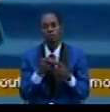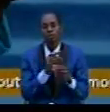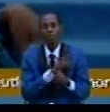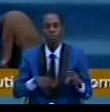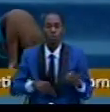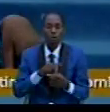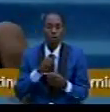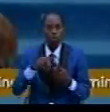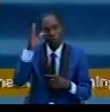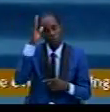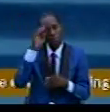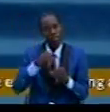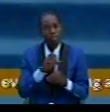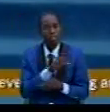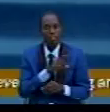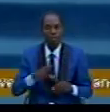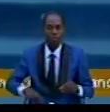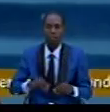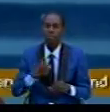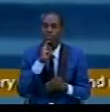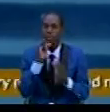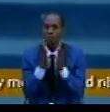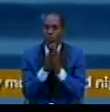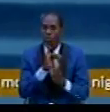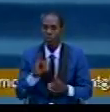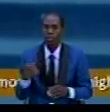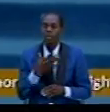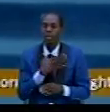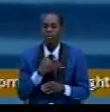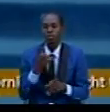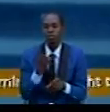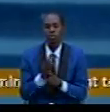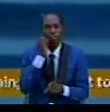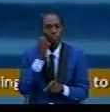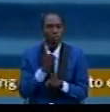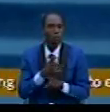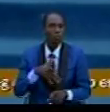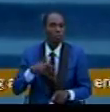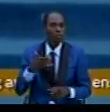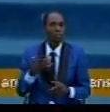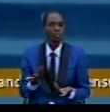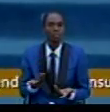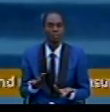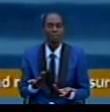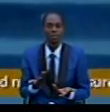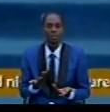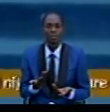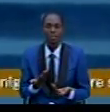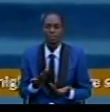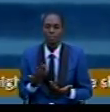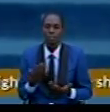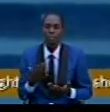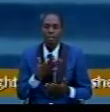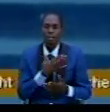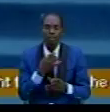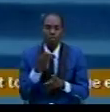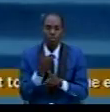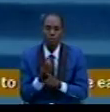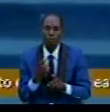dying in the Lord, he's praying. I just feel that, I'm on now the one again. I just do like this. I